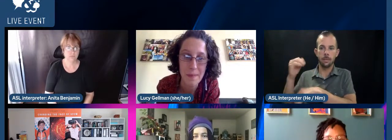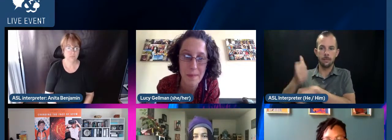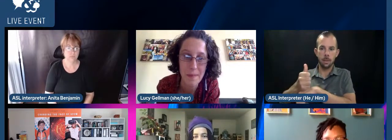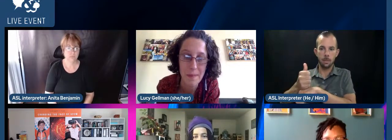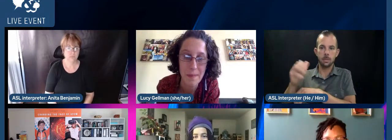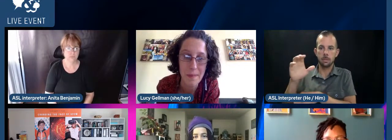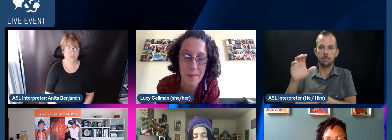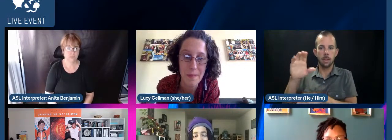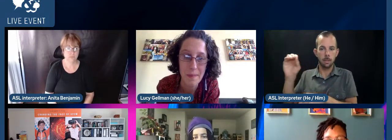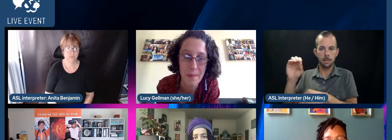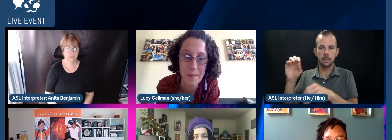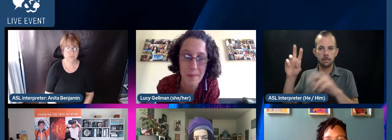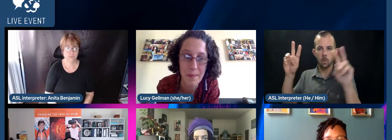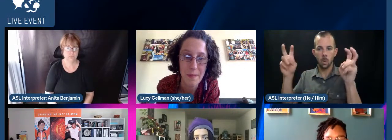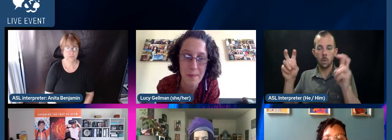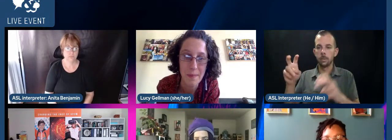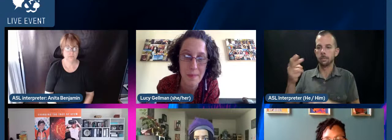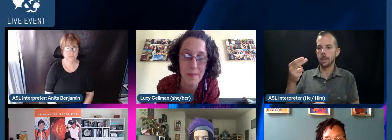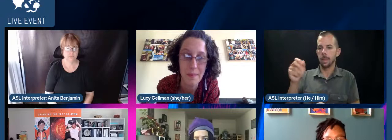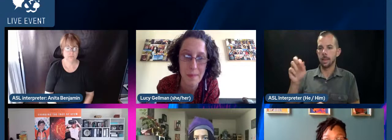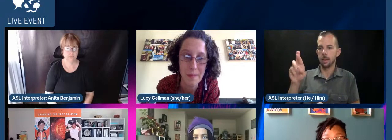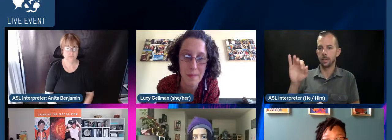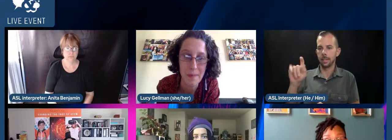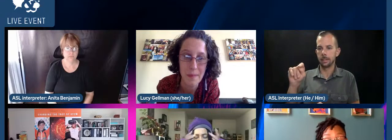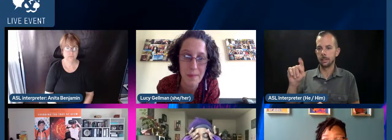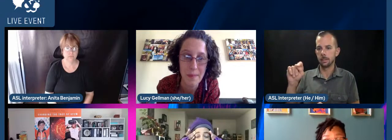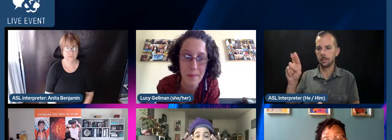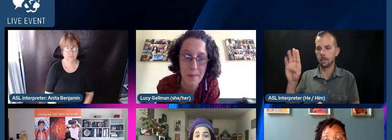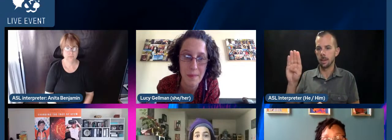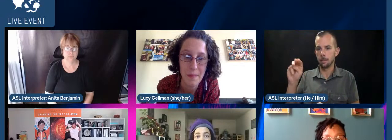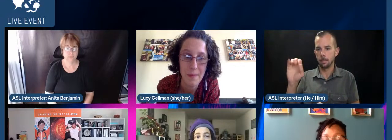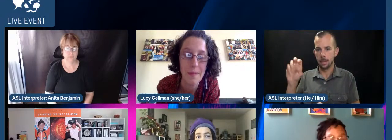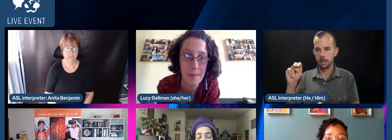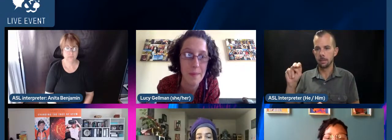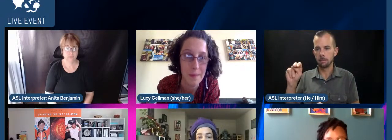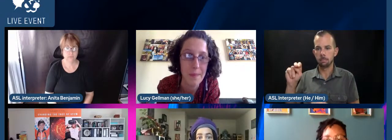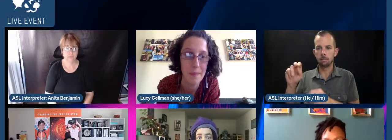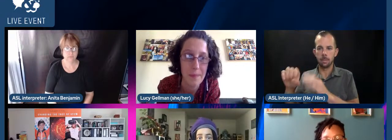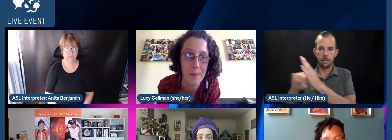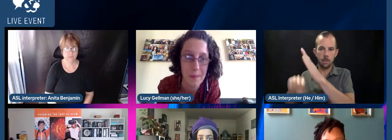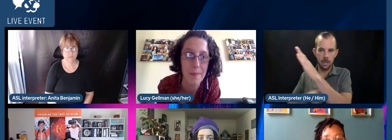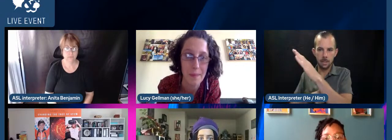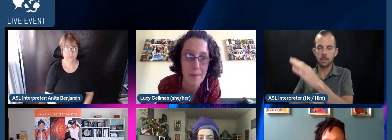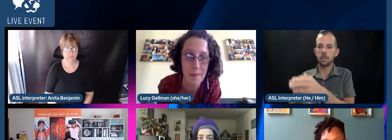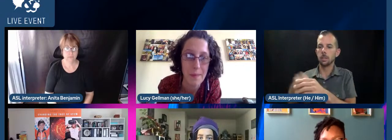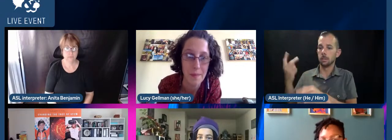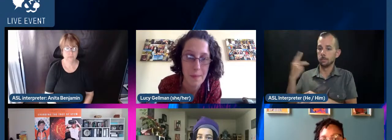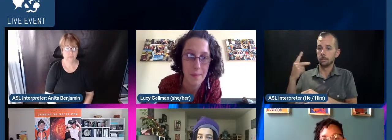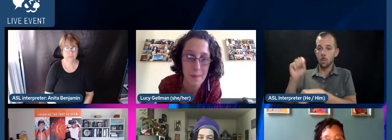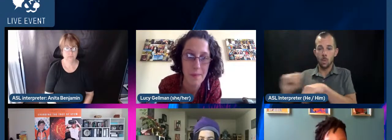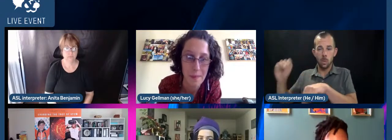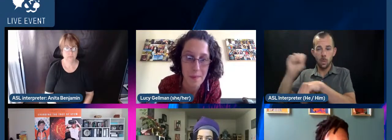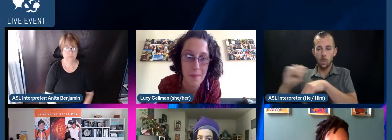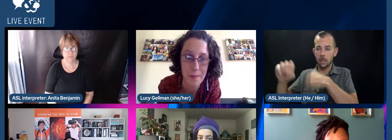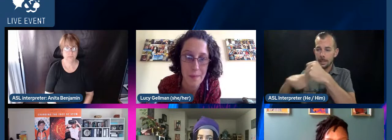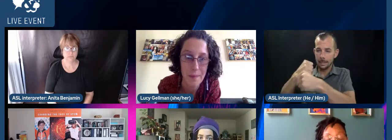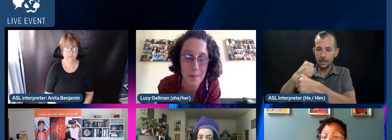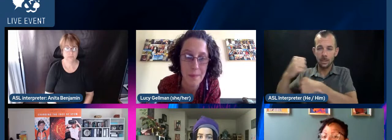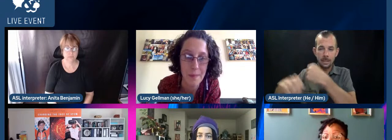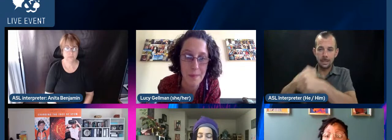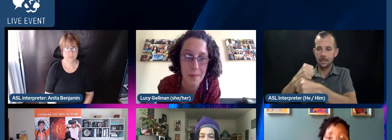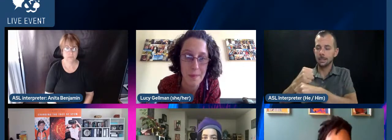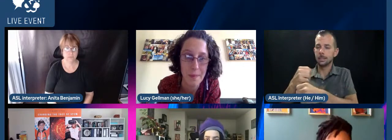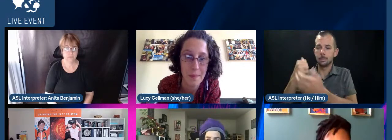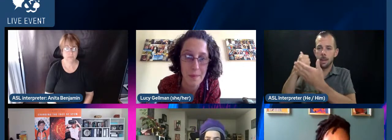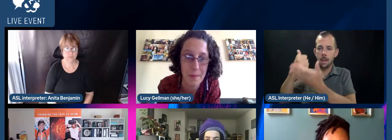for years to get the Movement for Black Lives to not be a bunch of ableists. And they never did. They never did. No matter how loving we were,